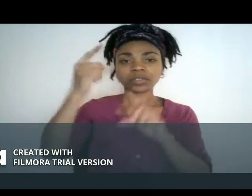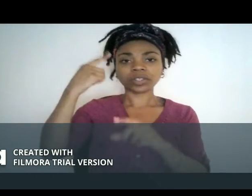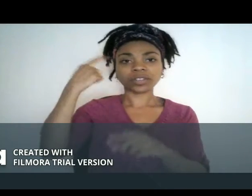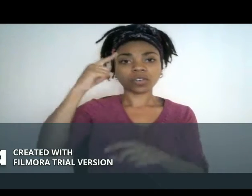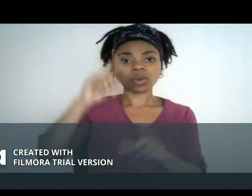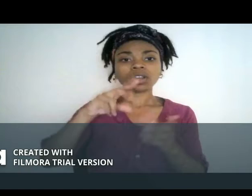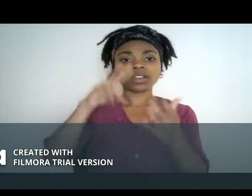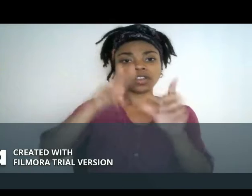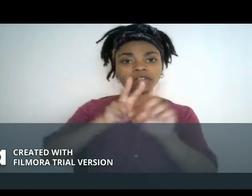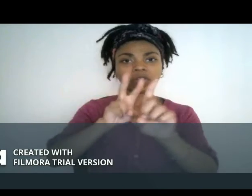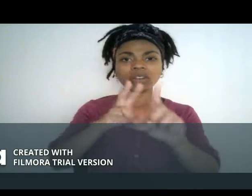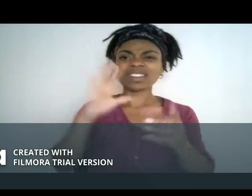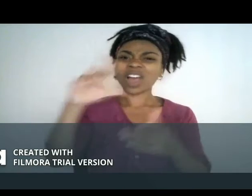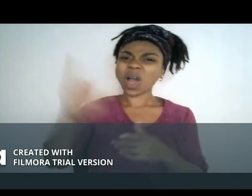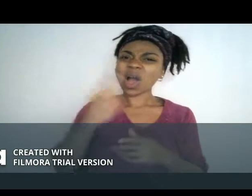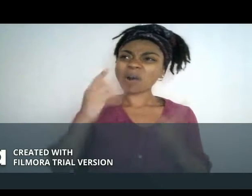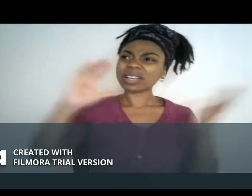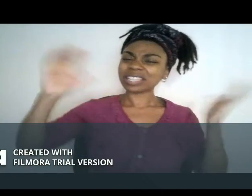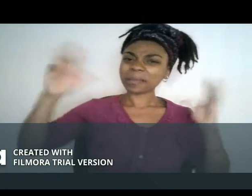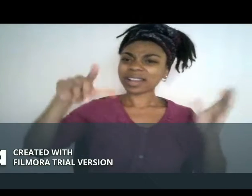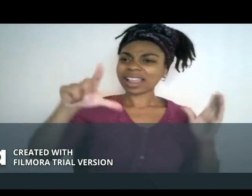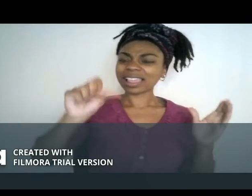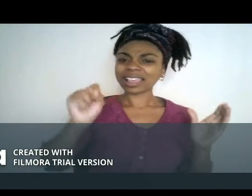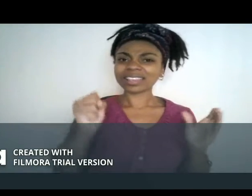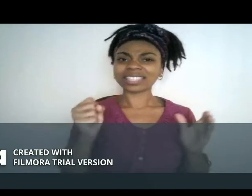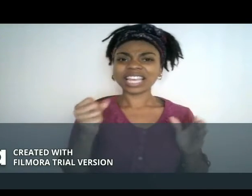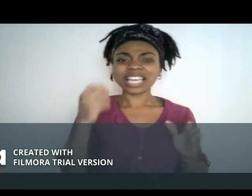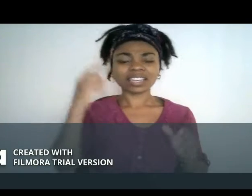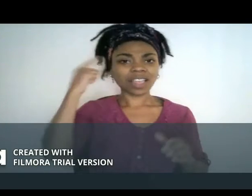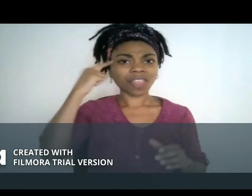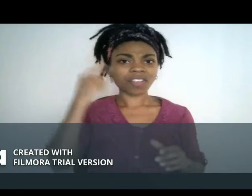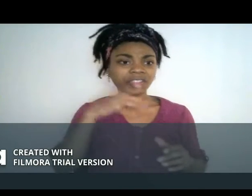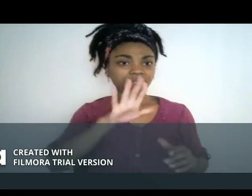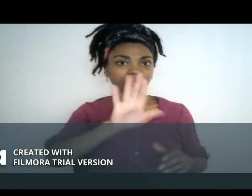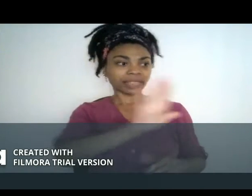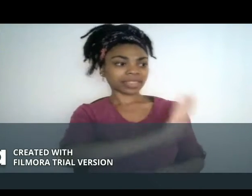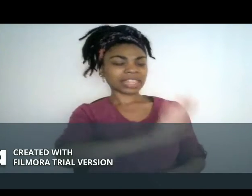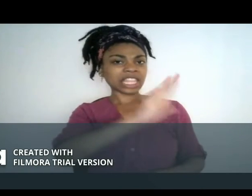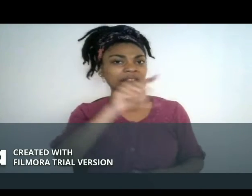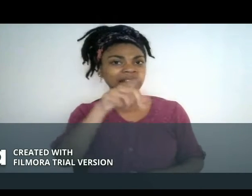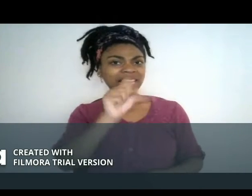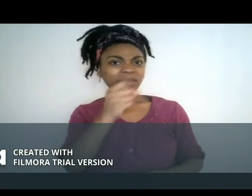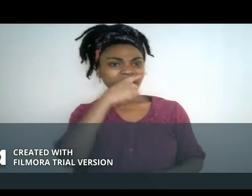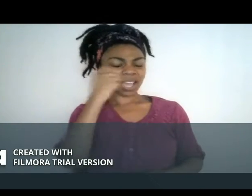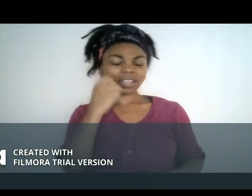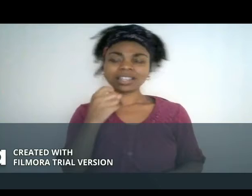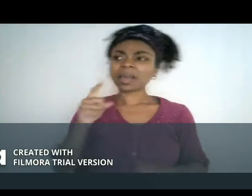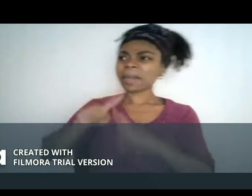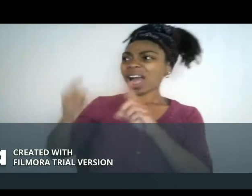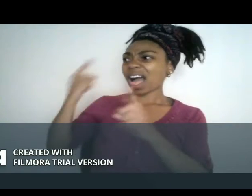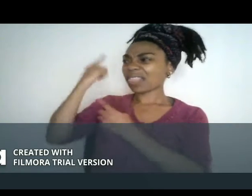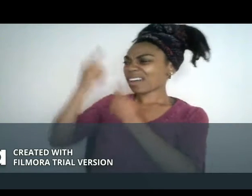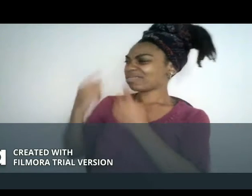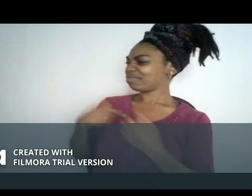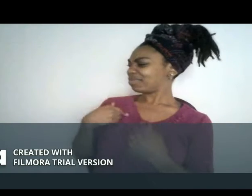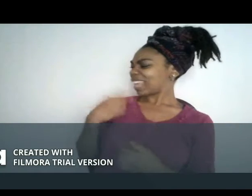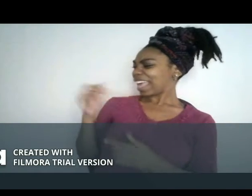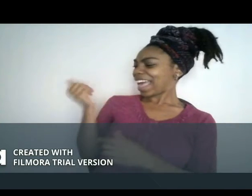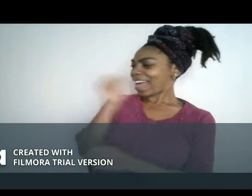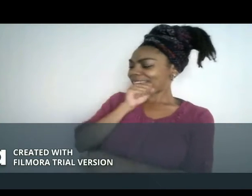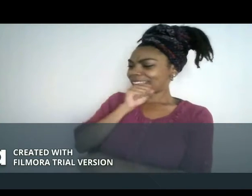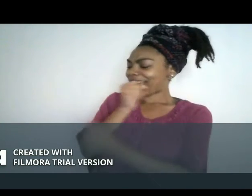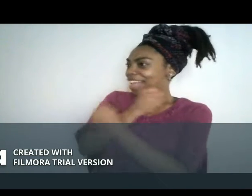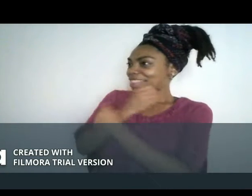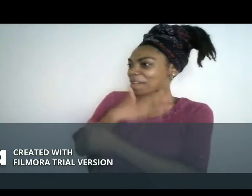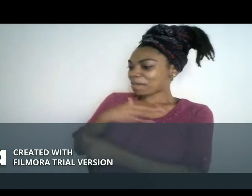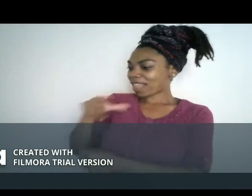and talking about how skinny their legs was, and it was clear that they thought that was ugly. And I kept thinking, I love my legs, you know, but I do